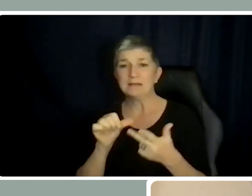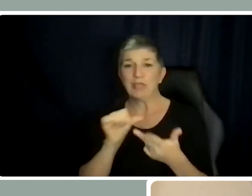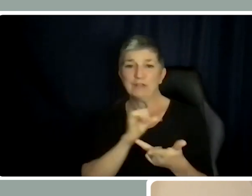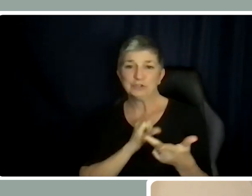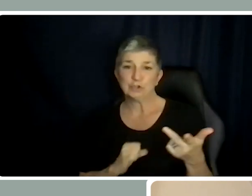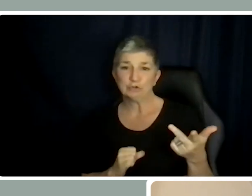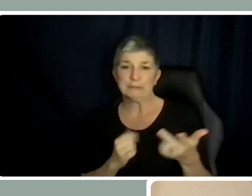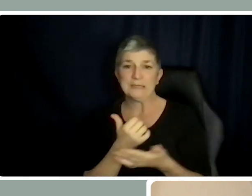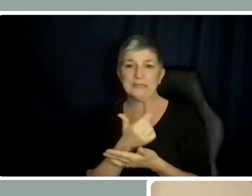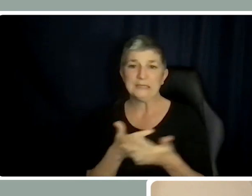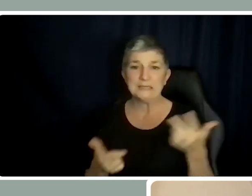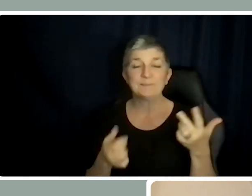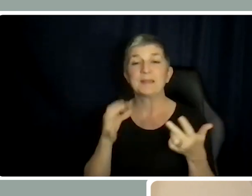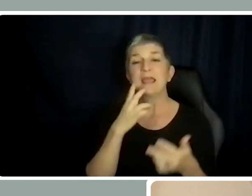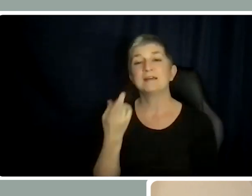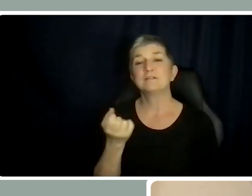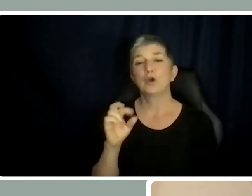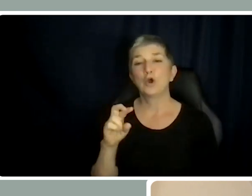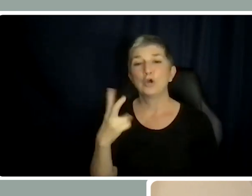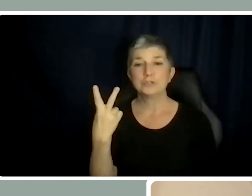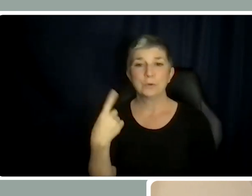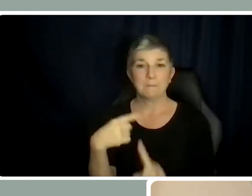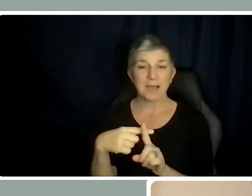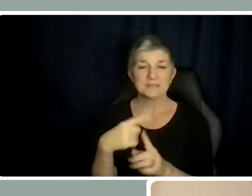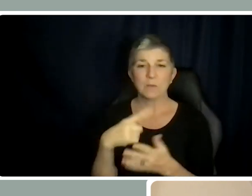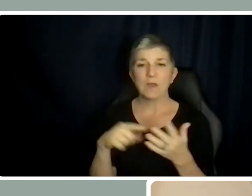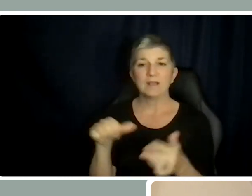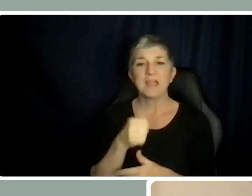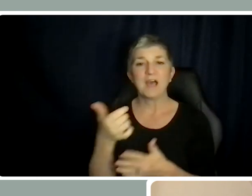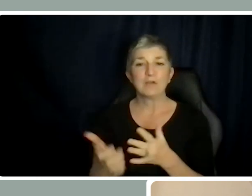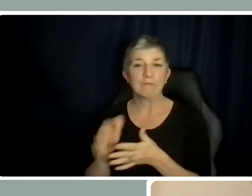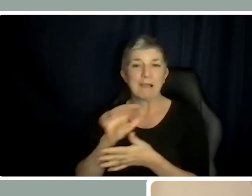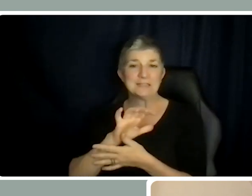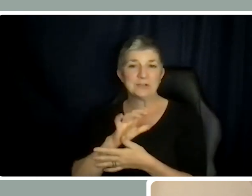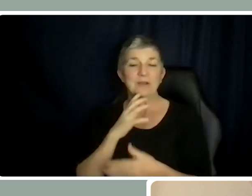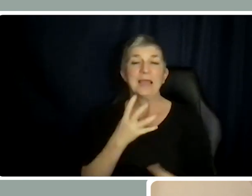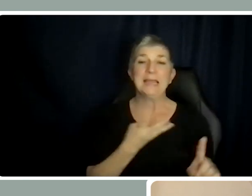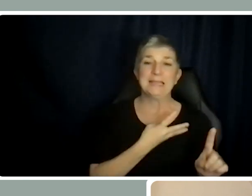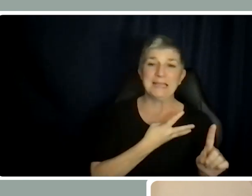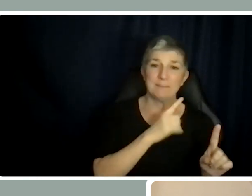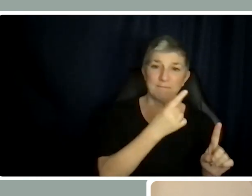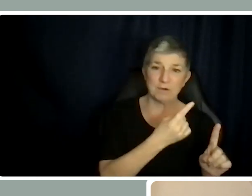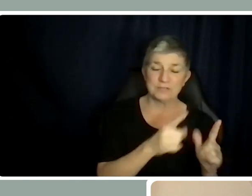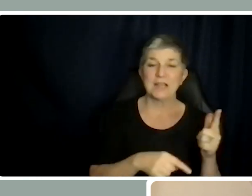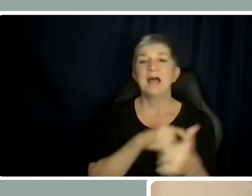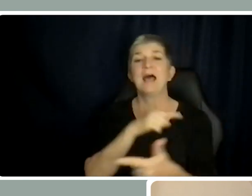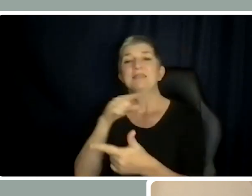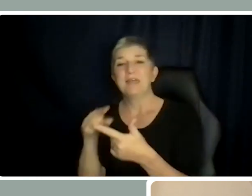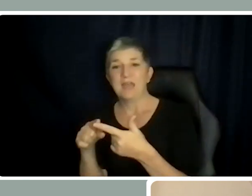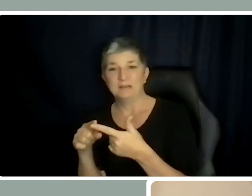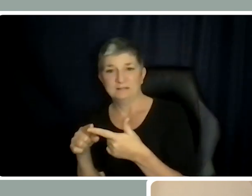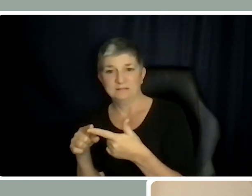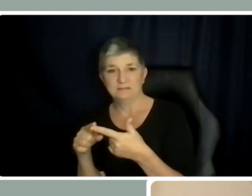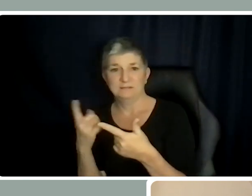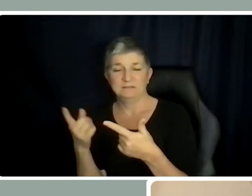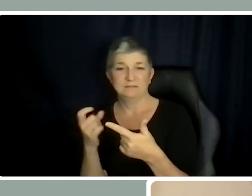specific question is, if you are HER2 positive, what are the other criteria to have chemo first, and then followed by if you're